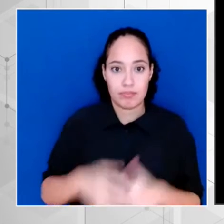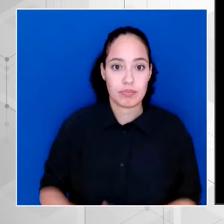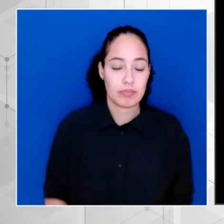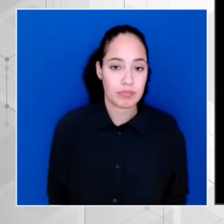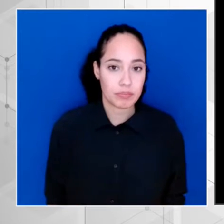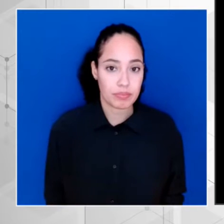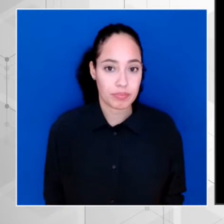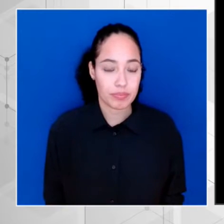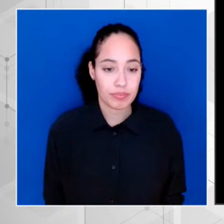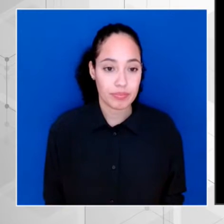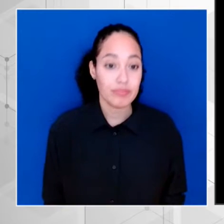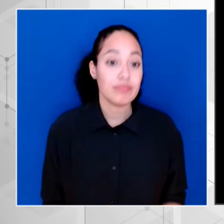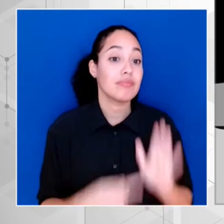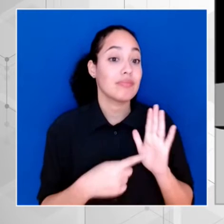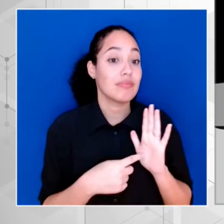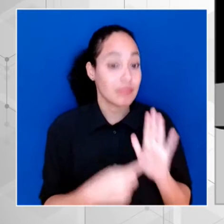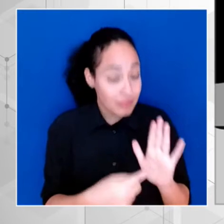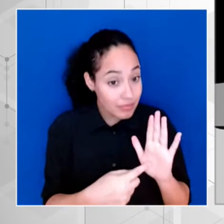more ND-proof.